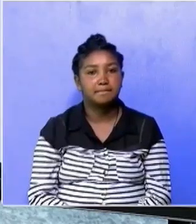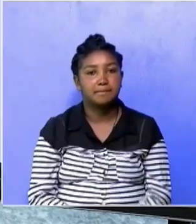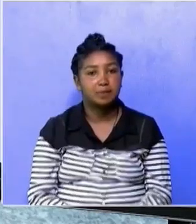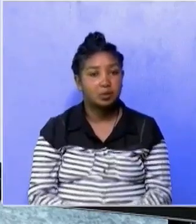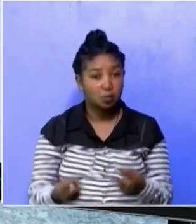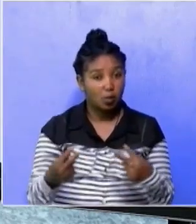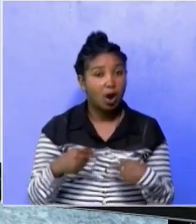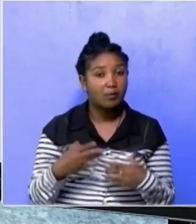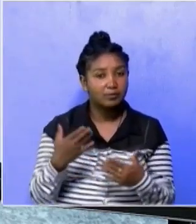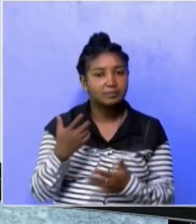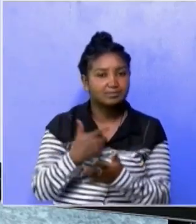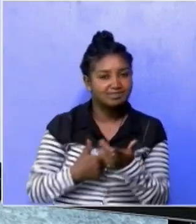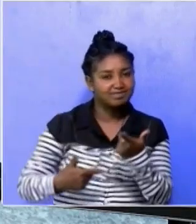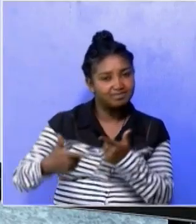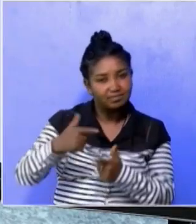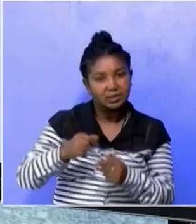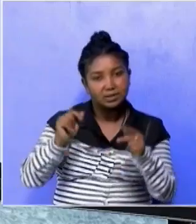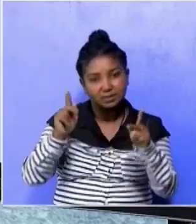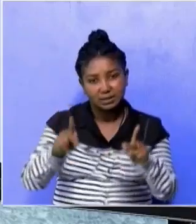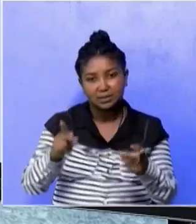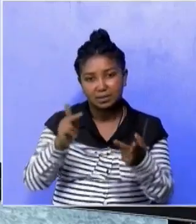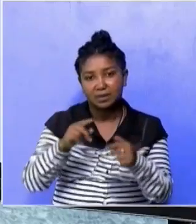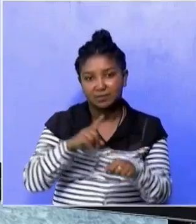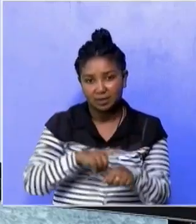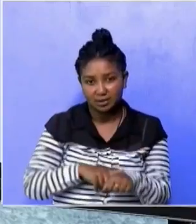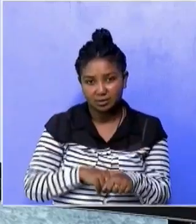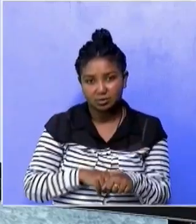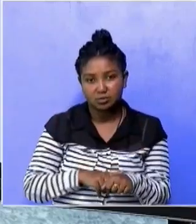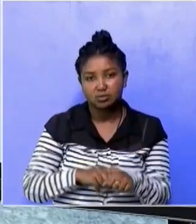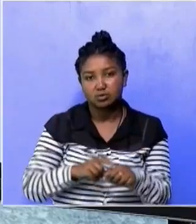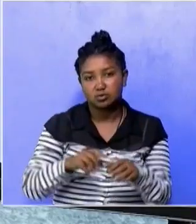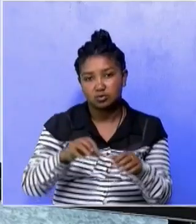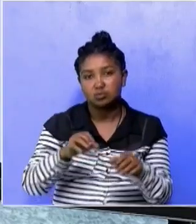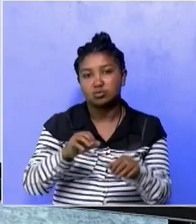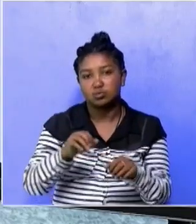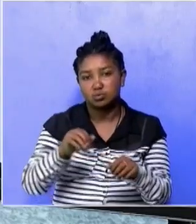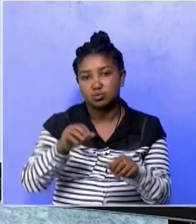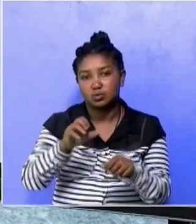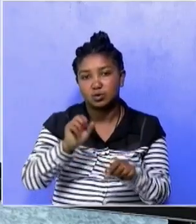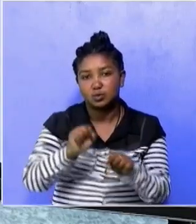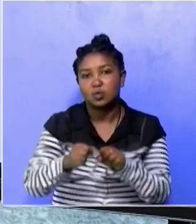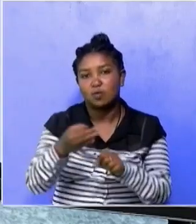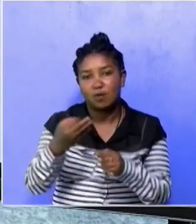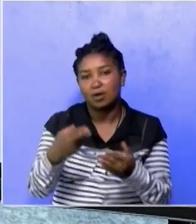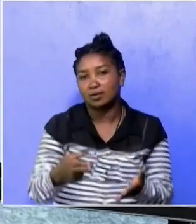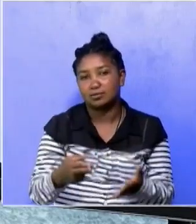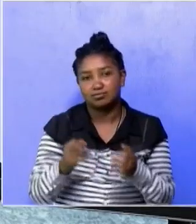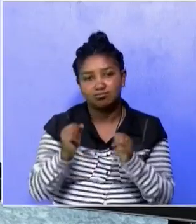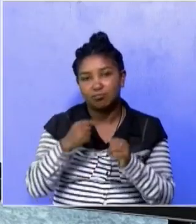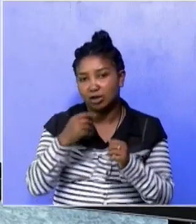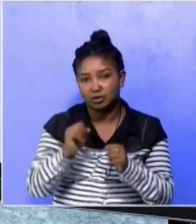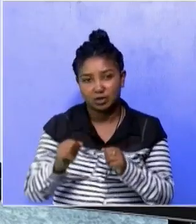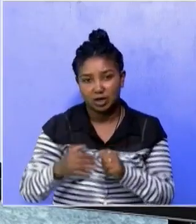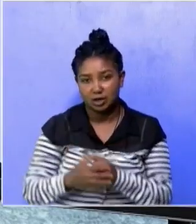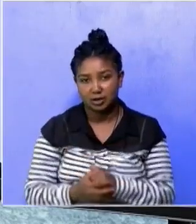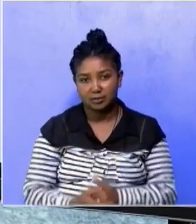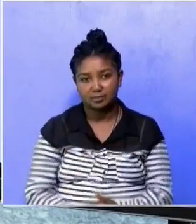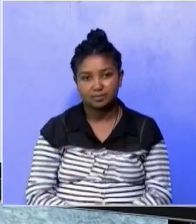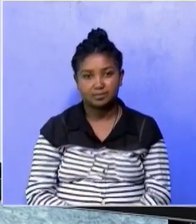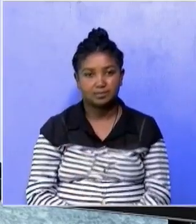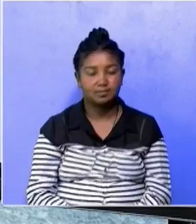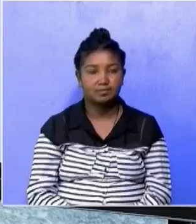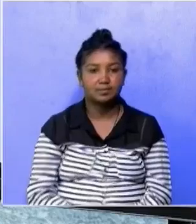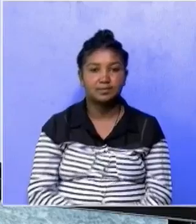We have been discussing about present perfect tense so far. You are welcome, possible.